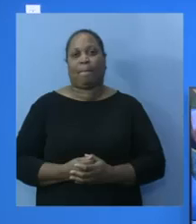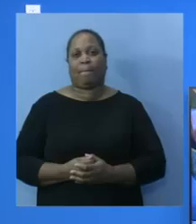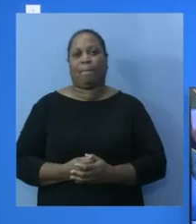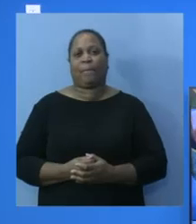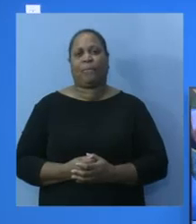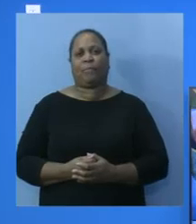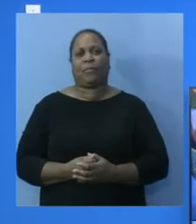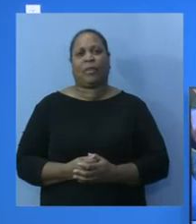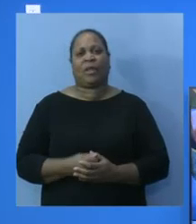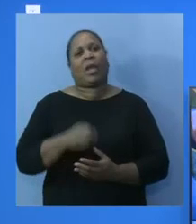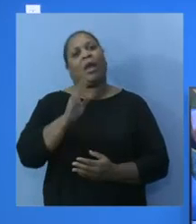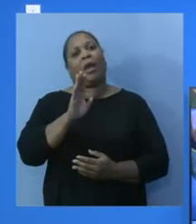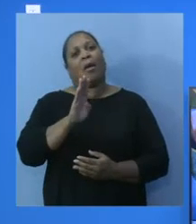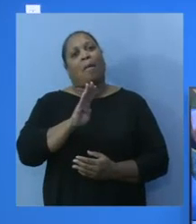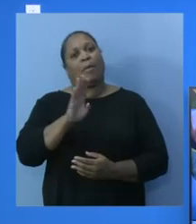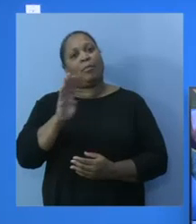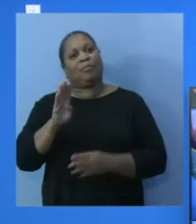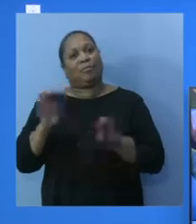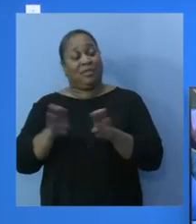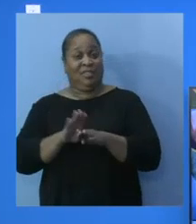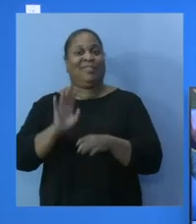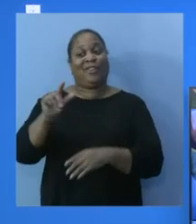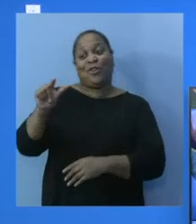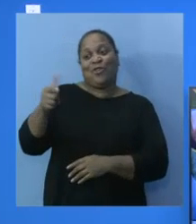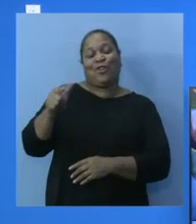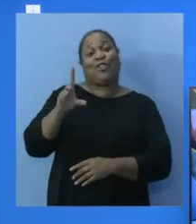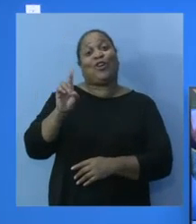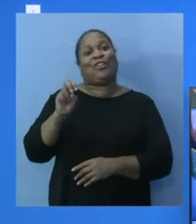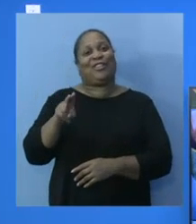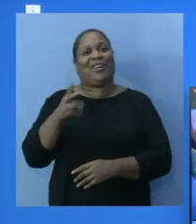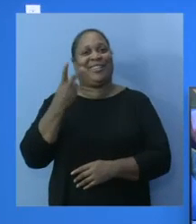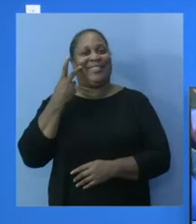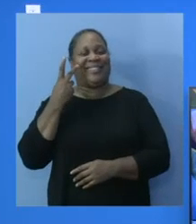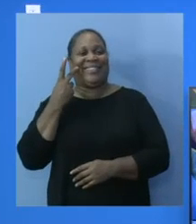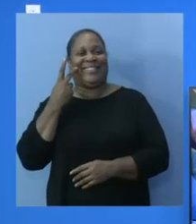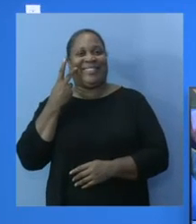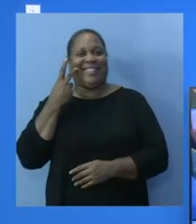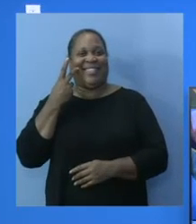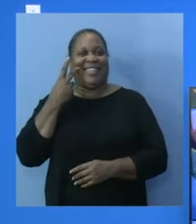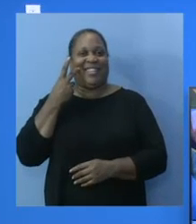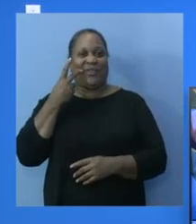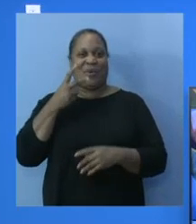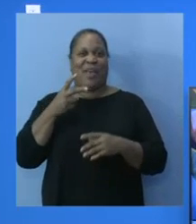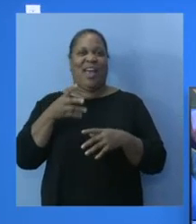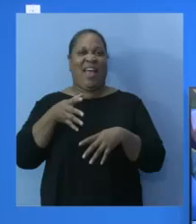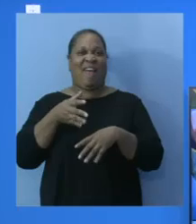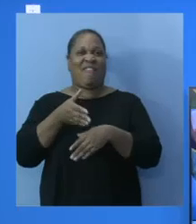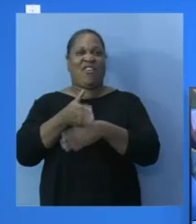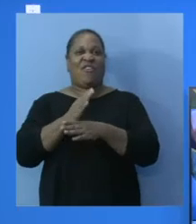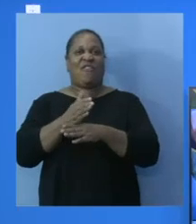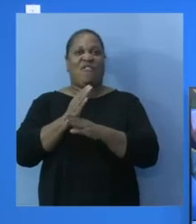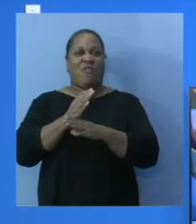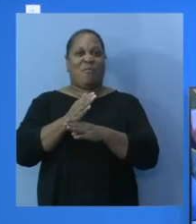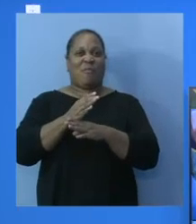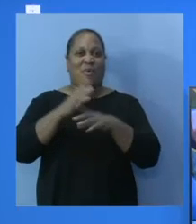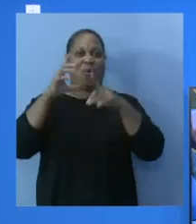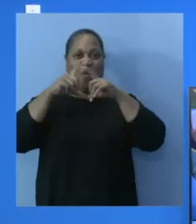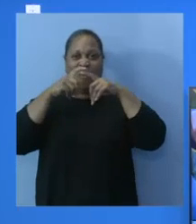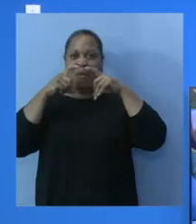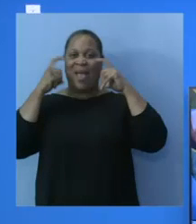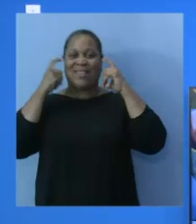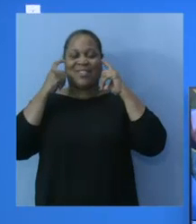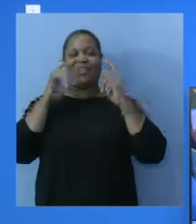Rebroadcasting? It's your turn, Don. So you've got your football mask on. West Ham won again today.